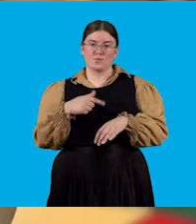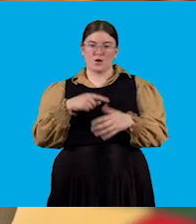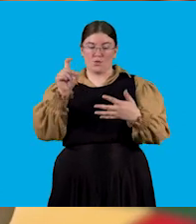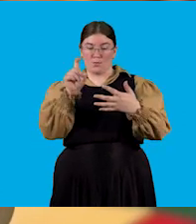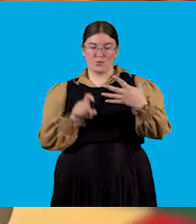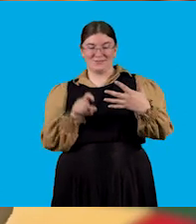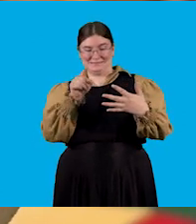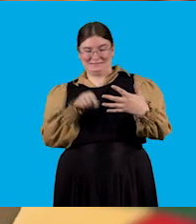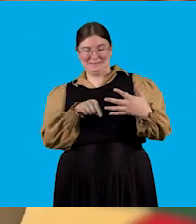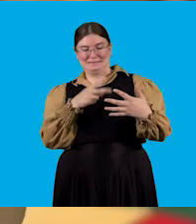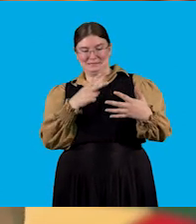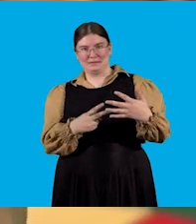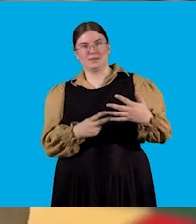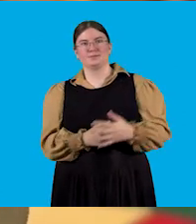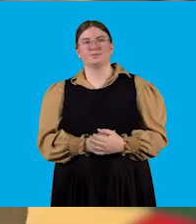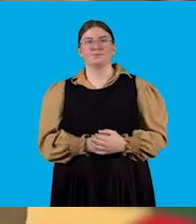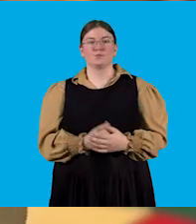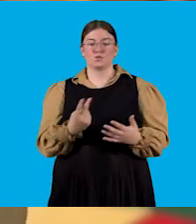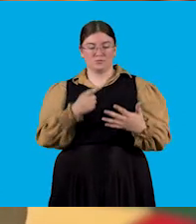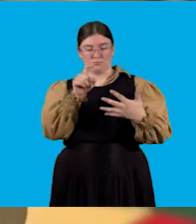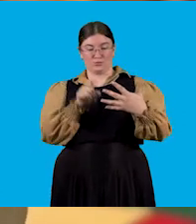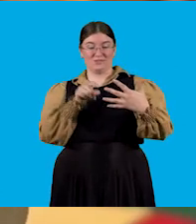their functions.